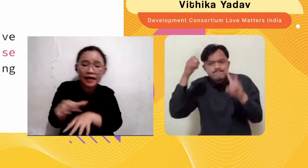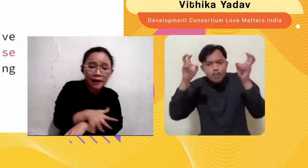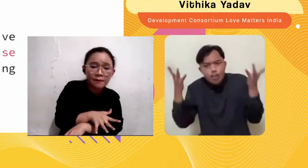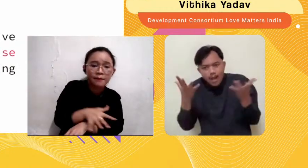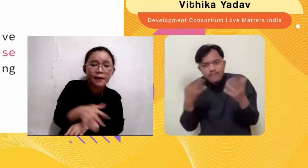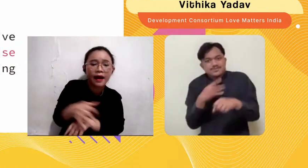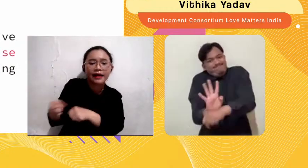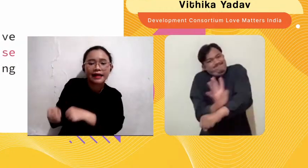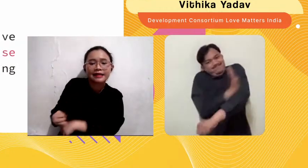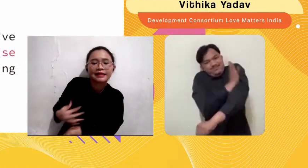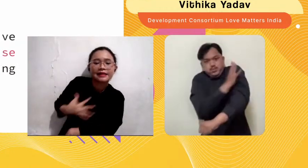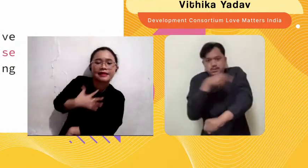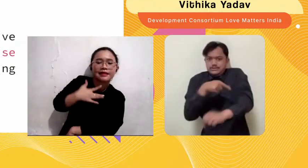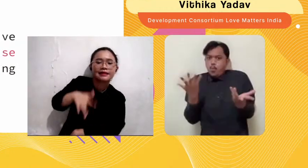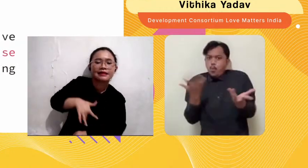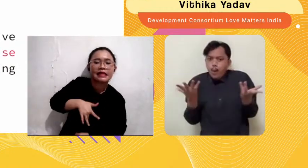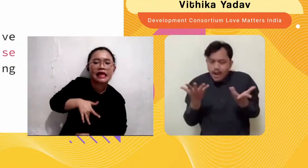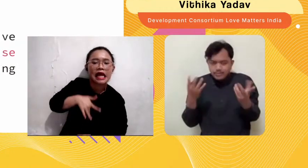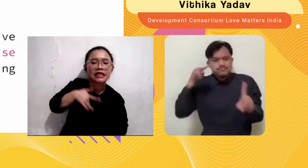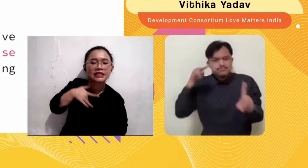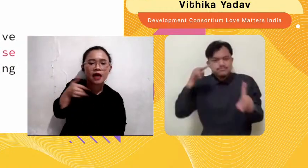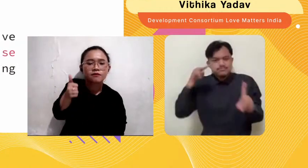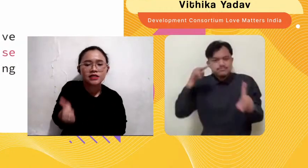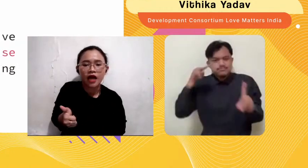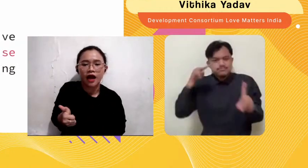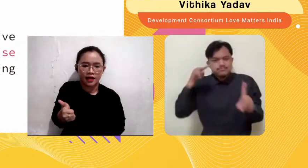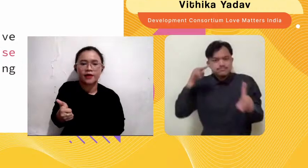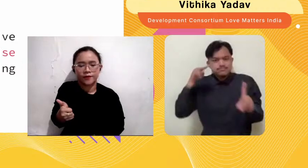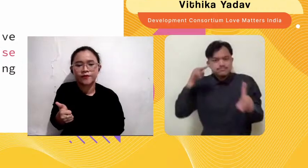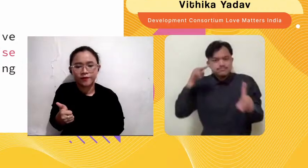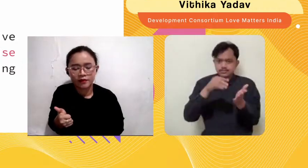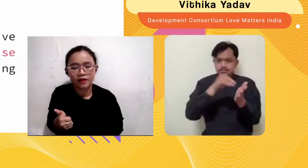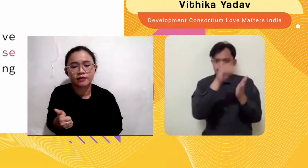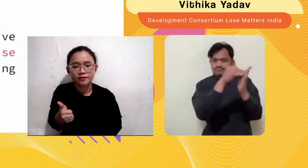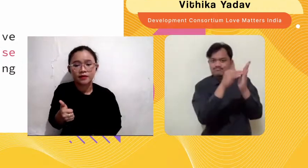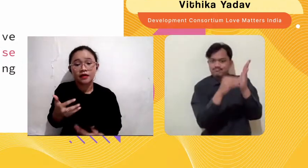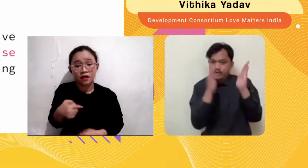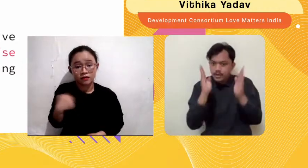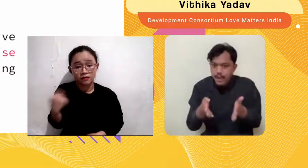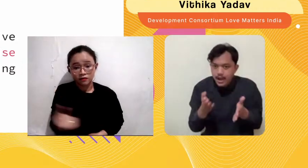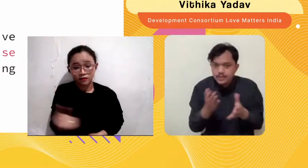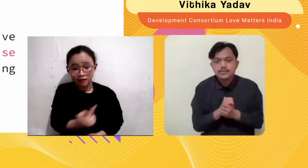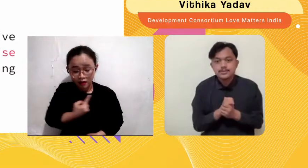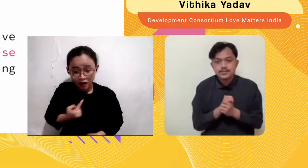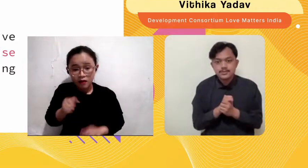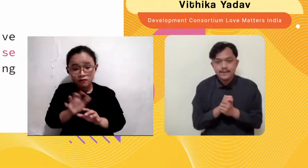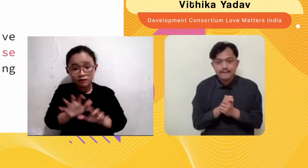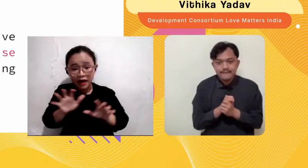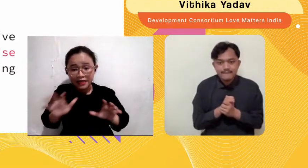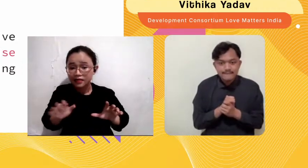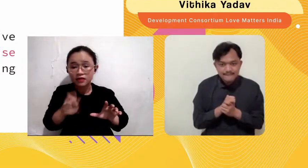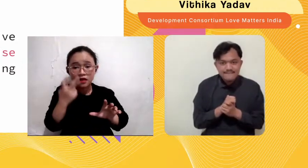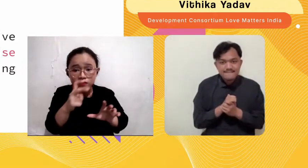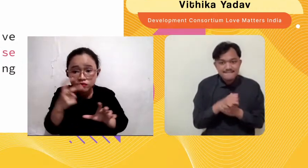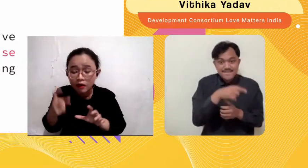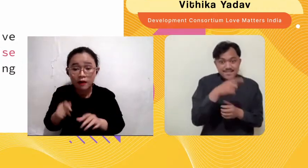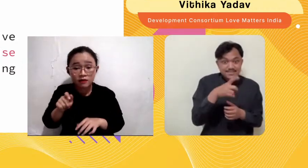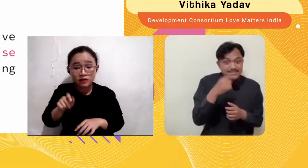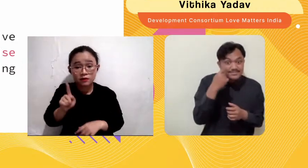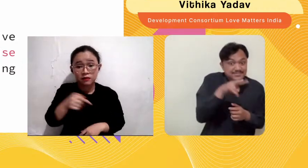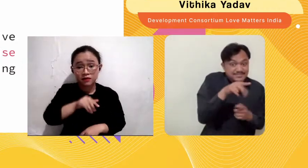have been doing really, really good research on ground, and using their mobile phones to create content.